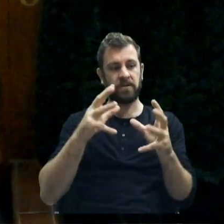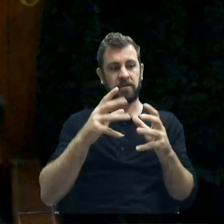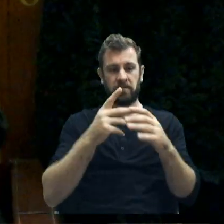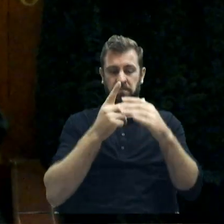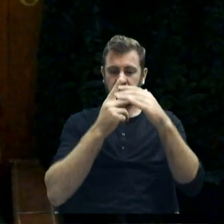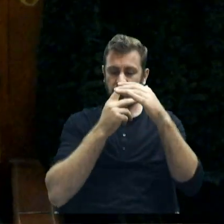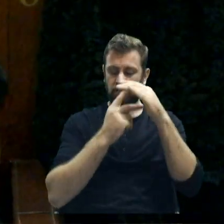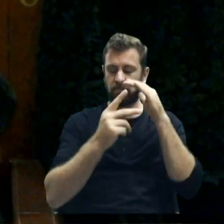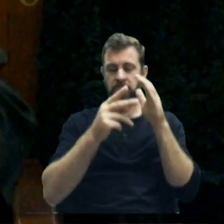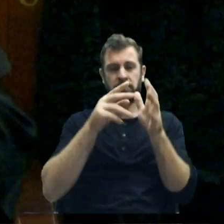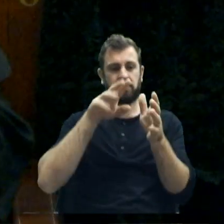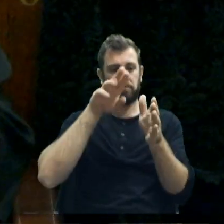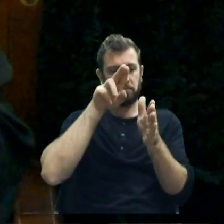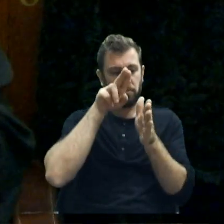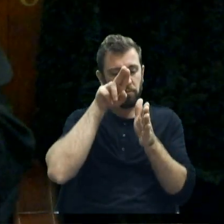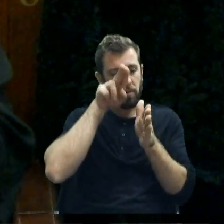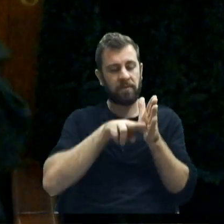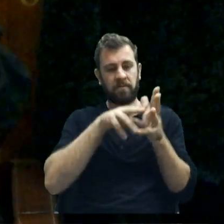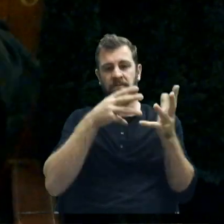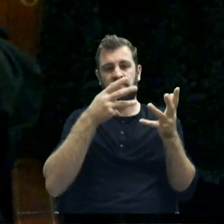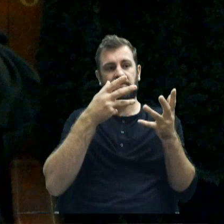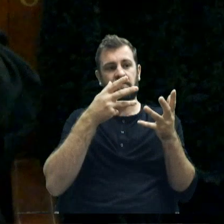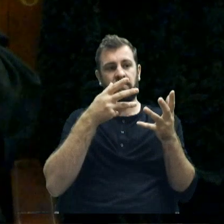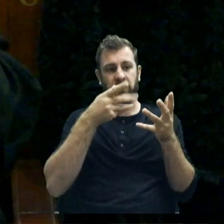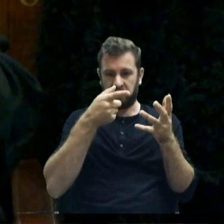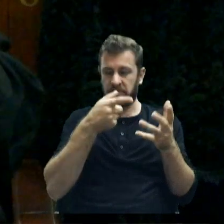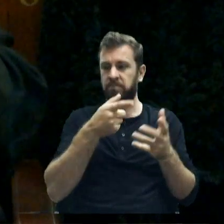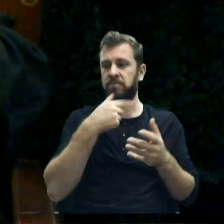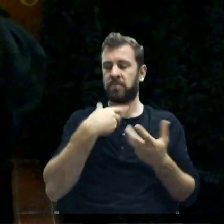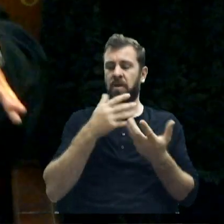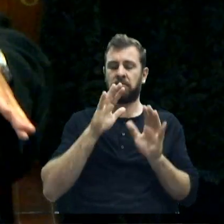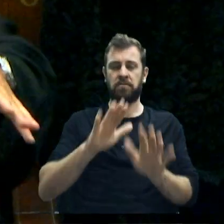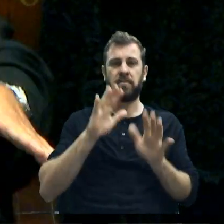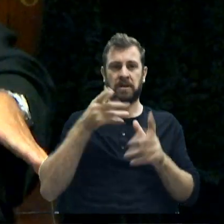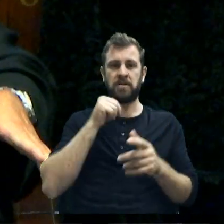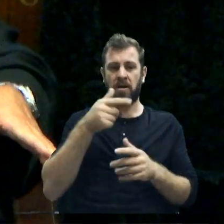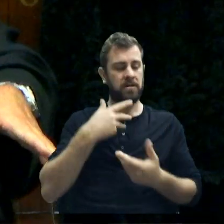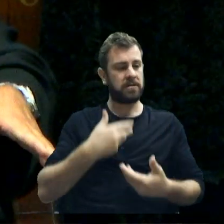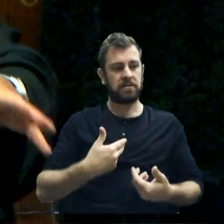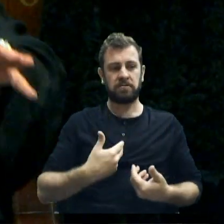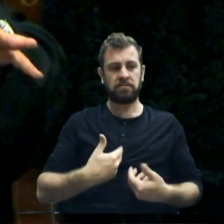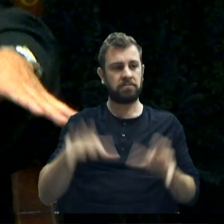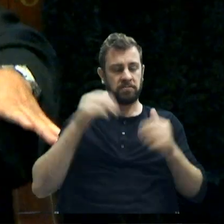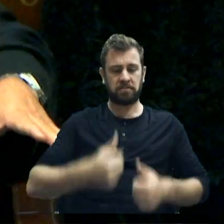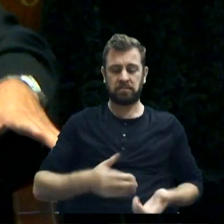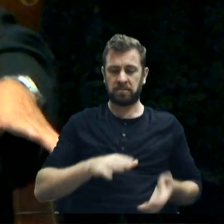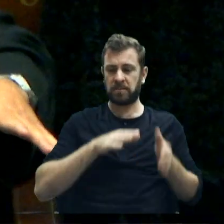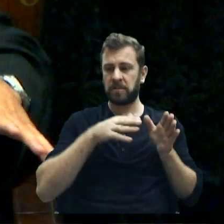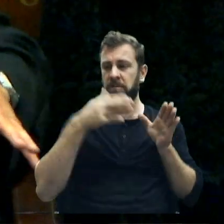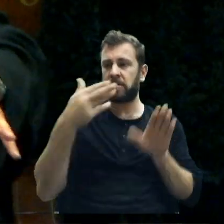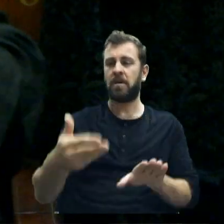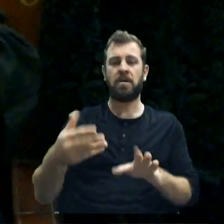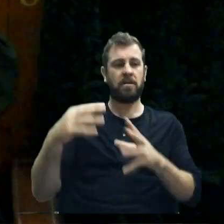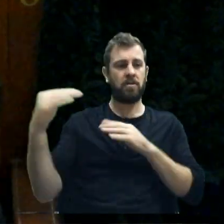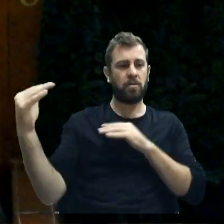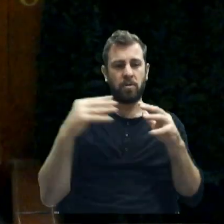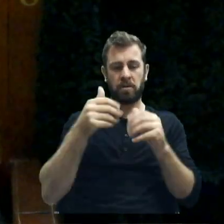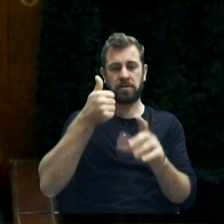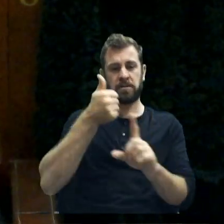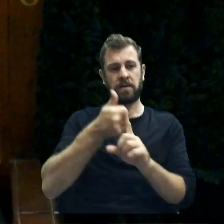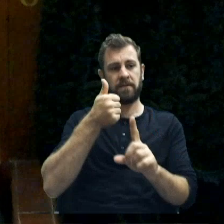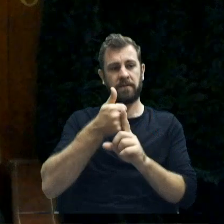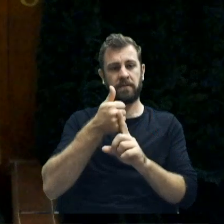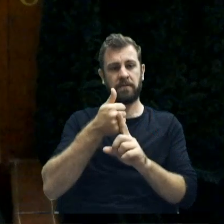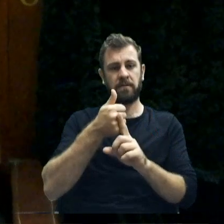man in Ahad. How can he not? Of course, he wasn't a shaheed. Did not die on the Maidan or the battlefield itself. He died a little bit